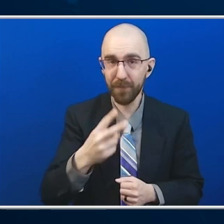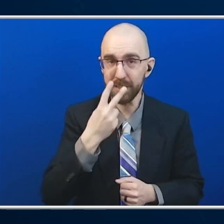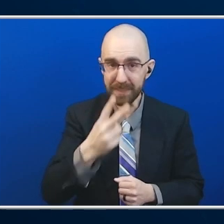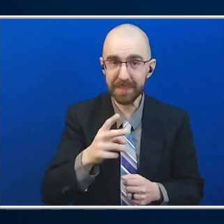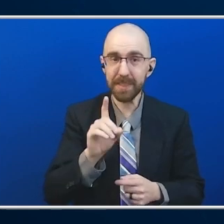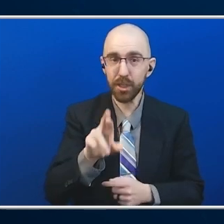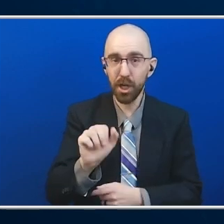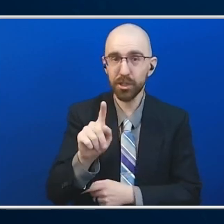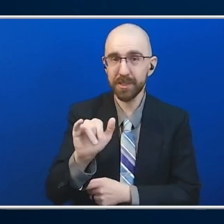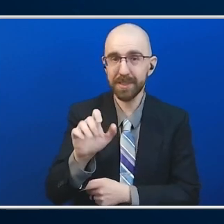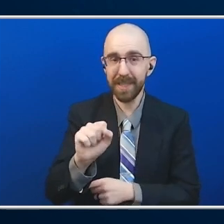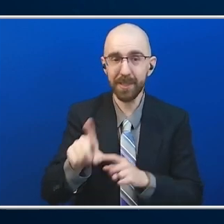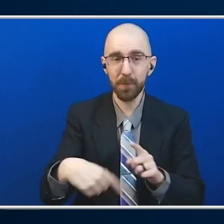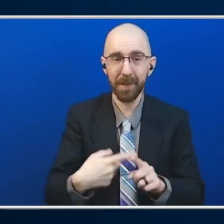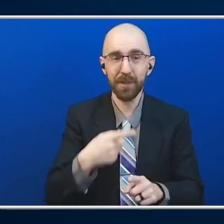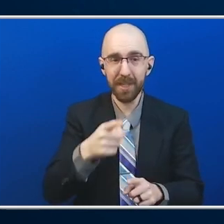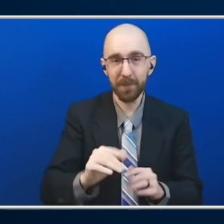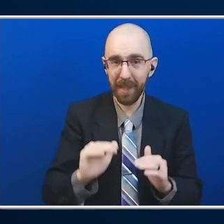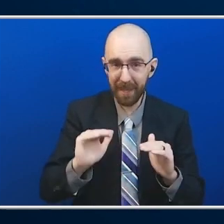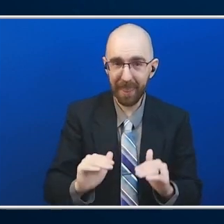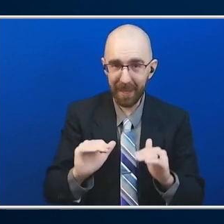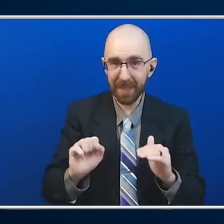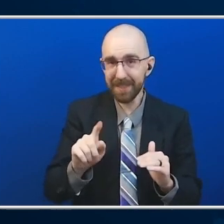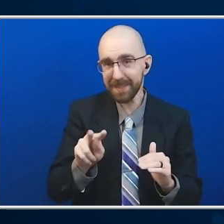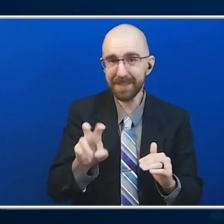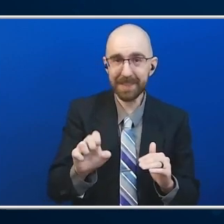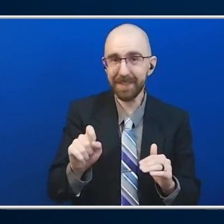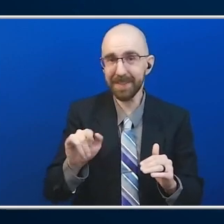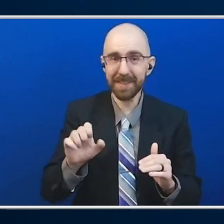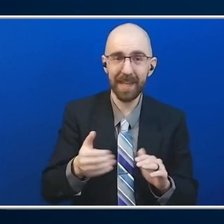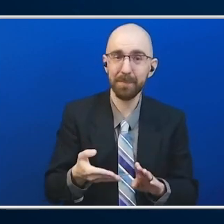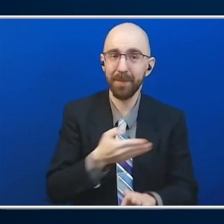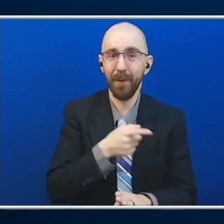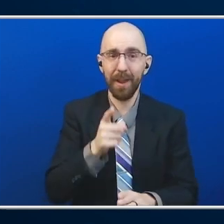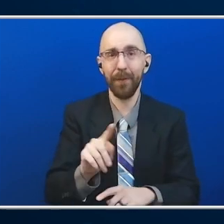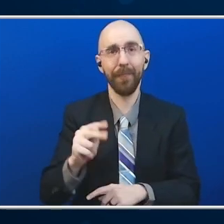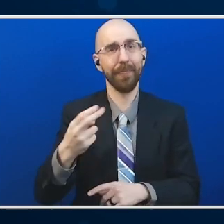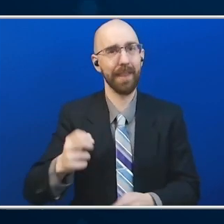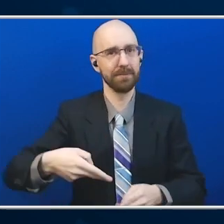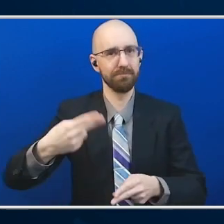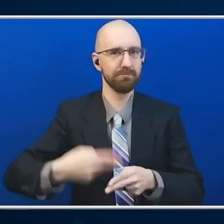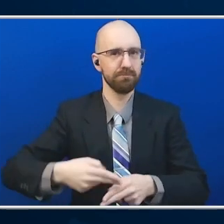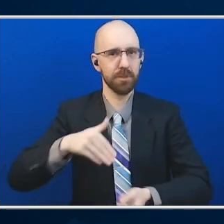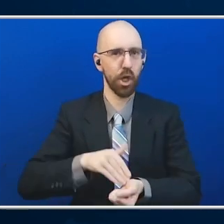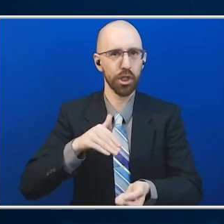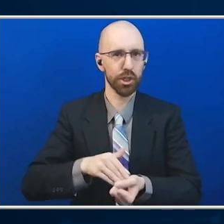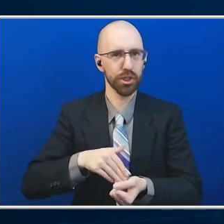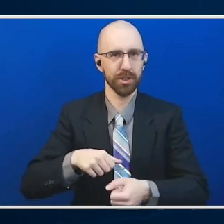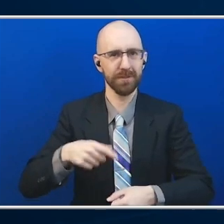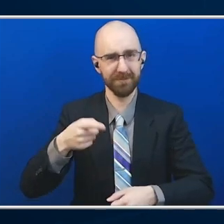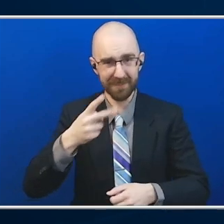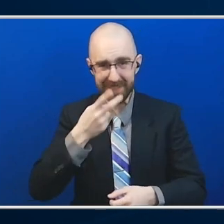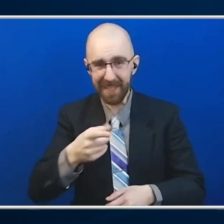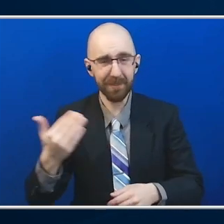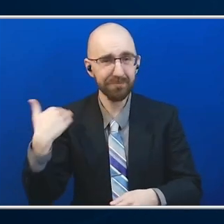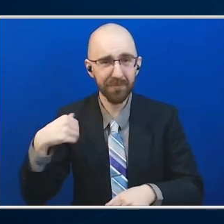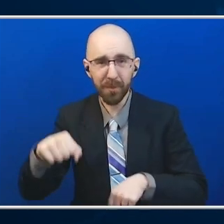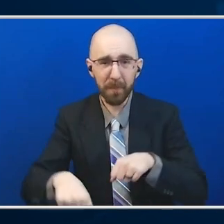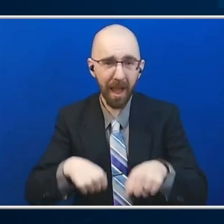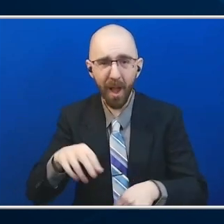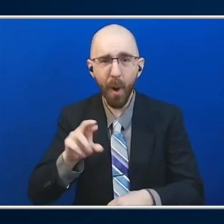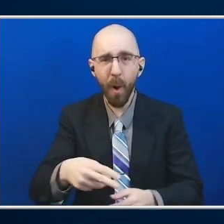was little, Steve Stites, before he was the Dr. Stites, like riding his bike around the street? And did you guys call him anything, like